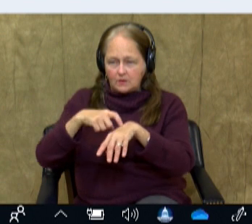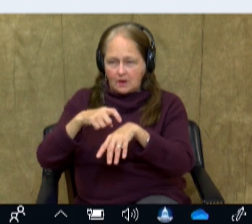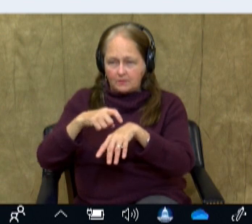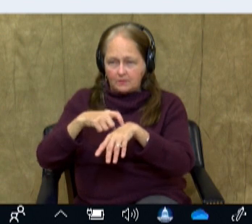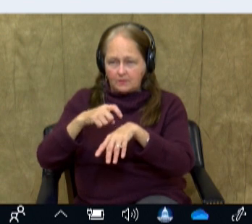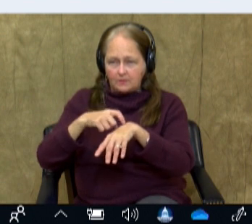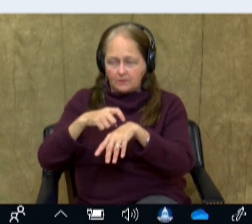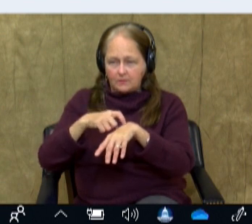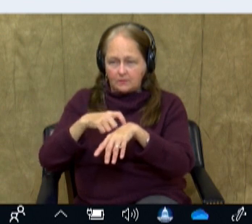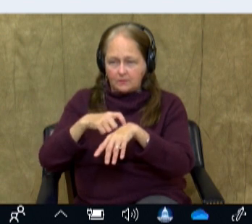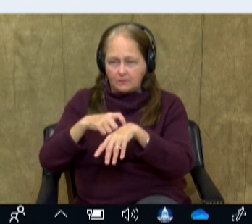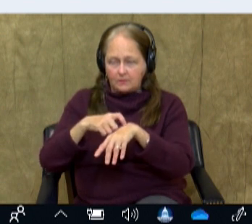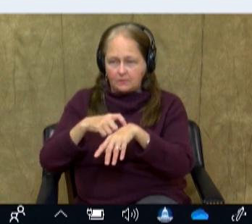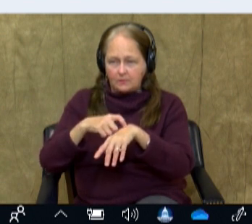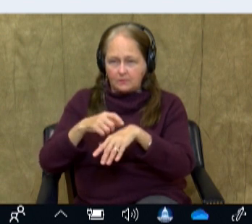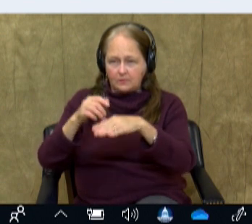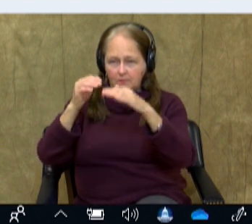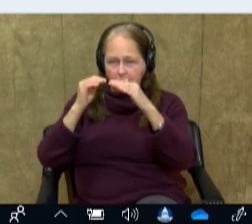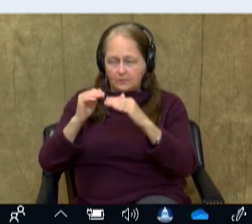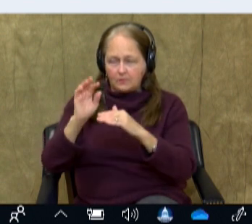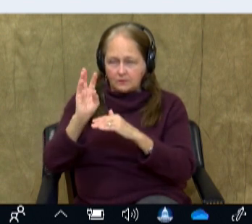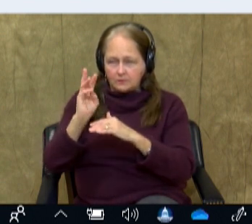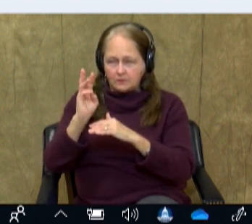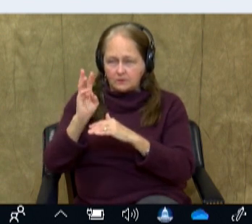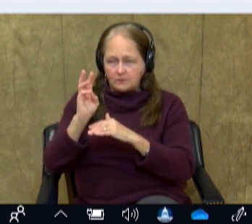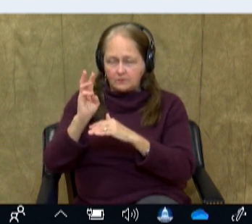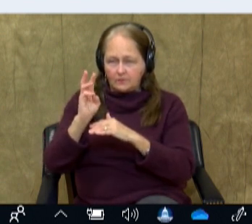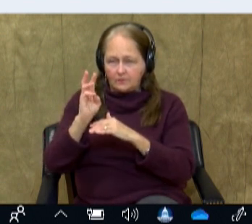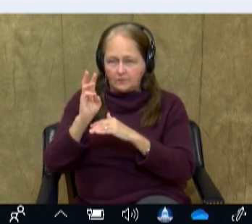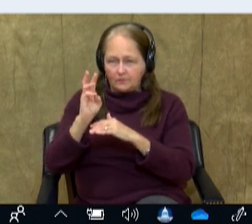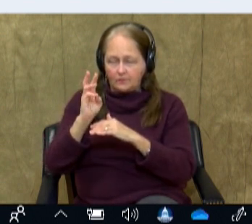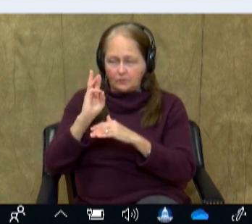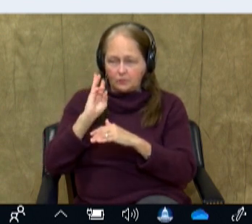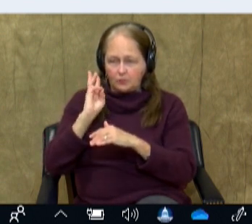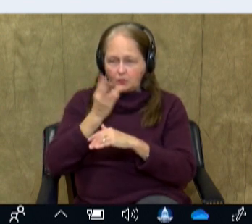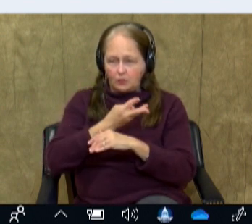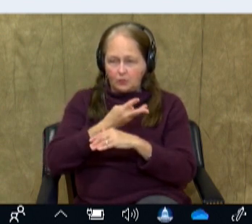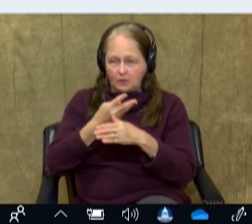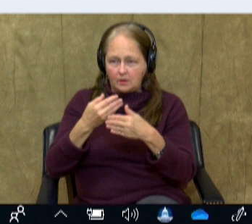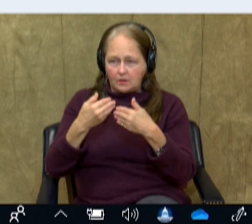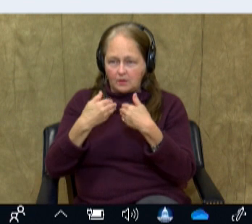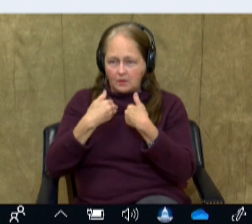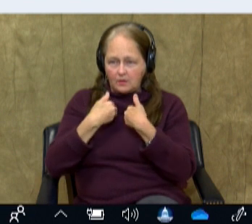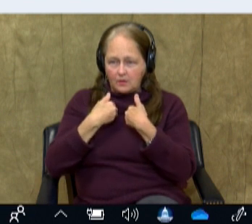time. Now let's take a look at 6. We have